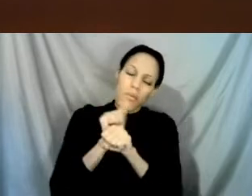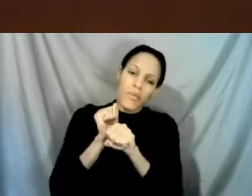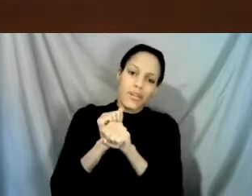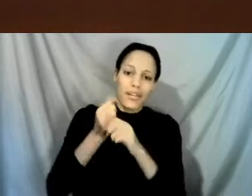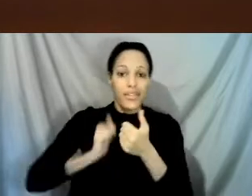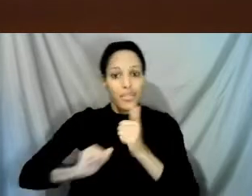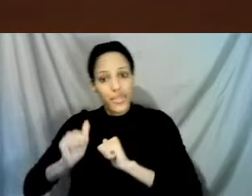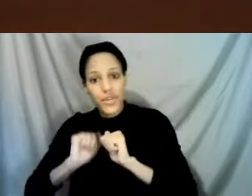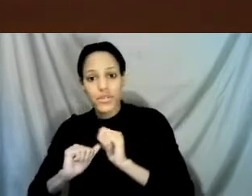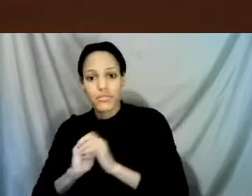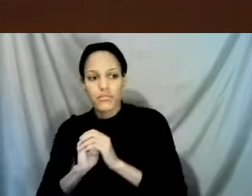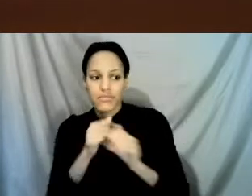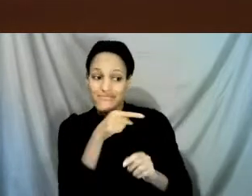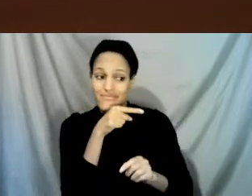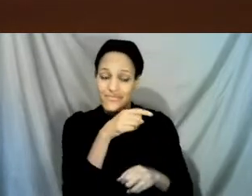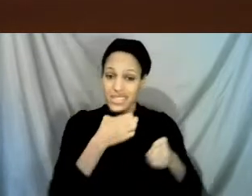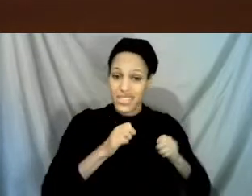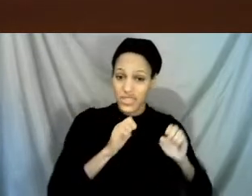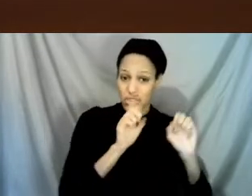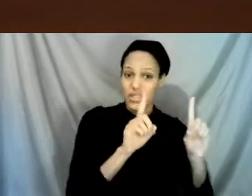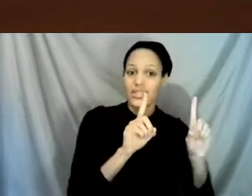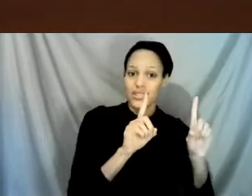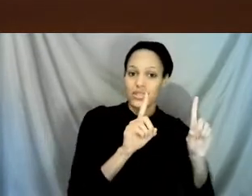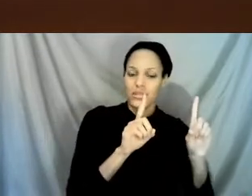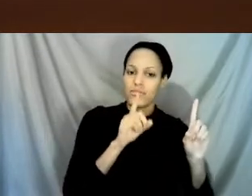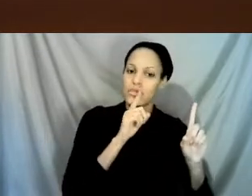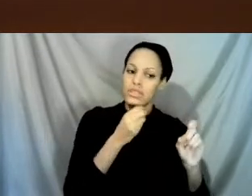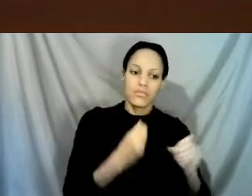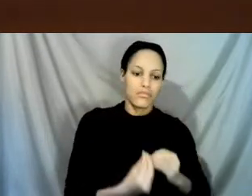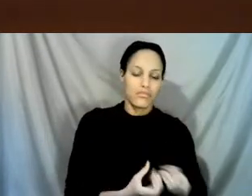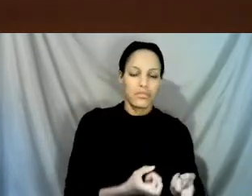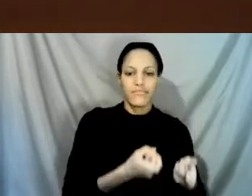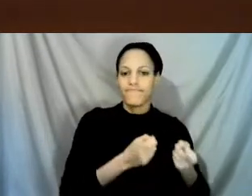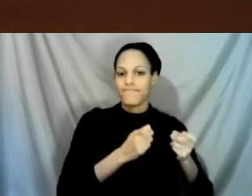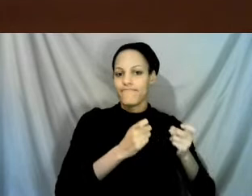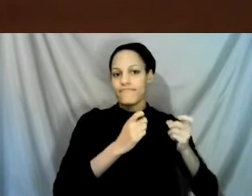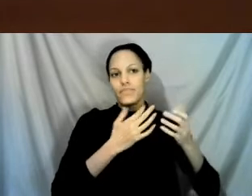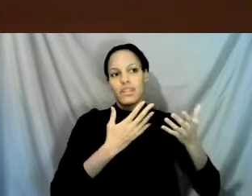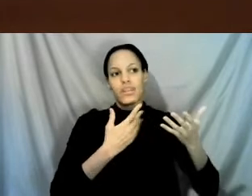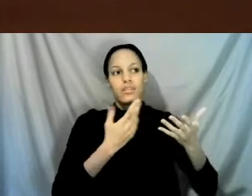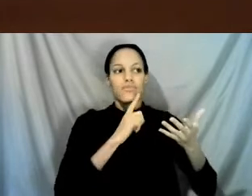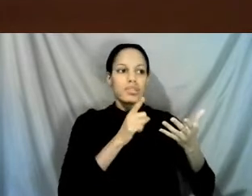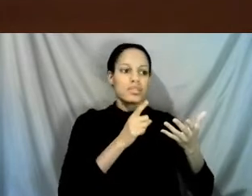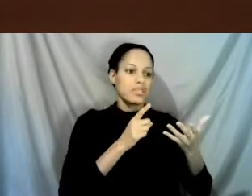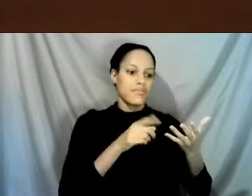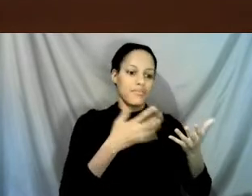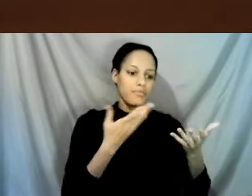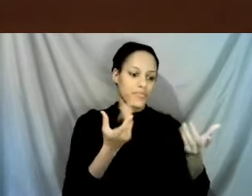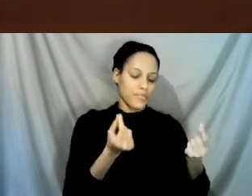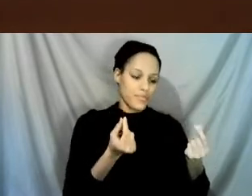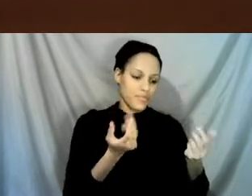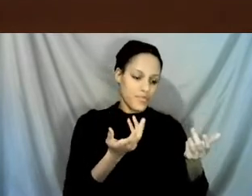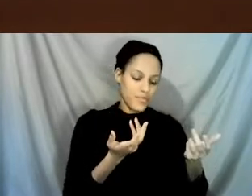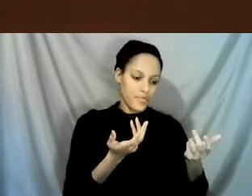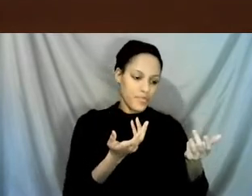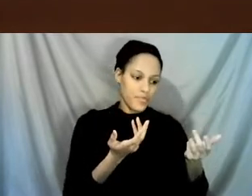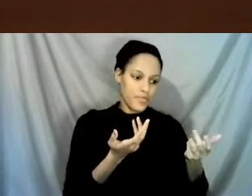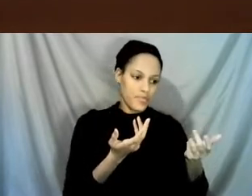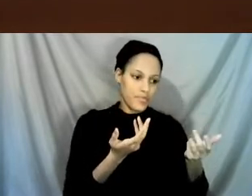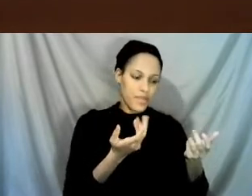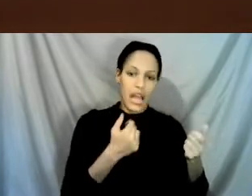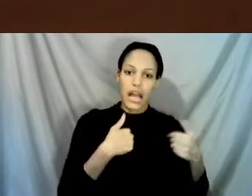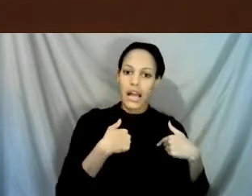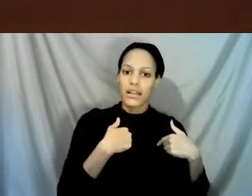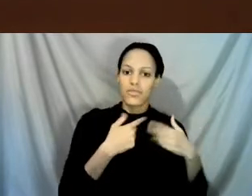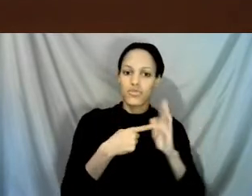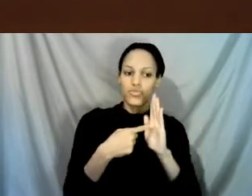in education has given me a way to do, I would say, almost everything I'm capable